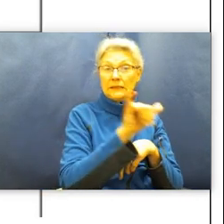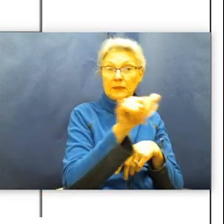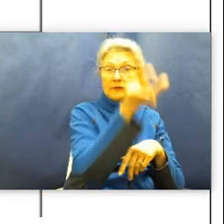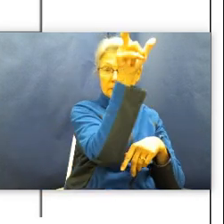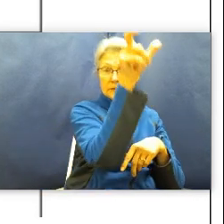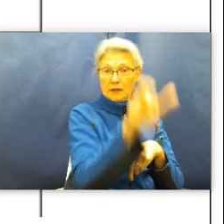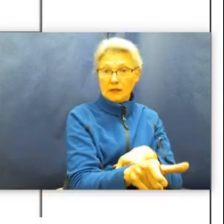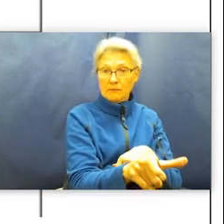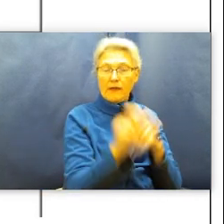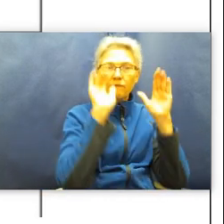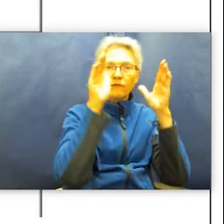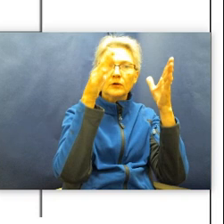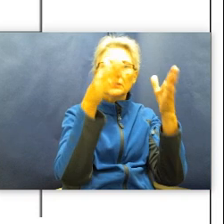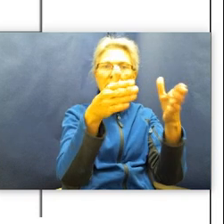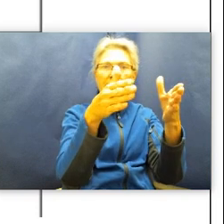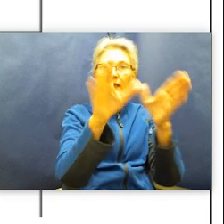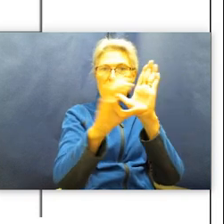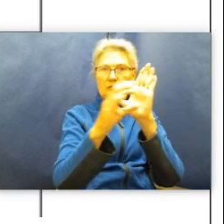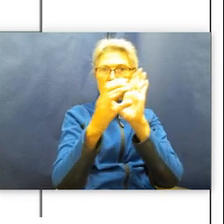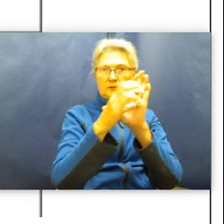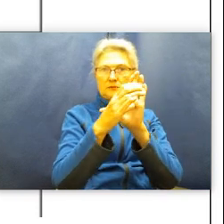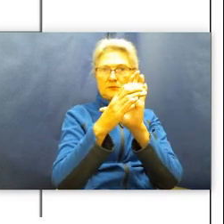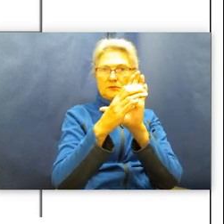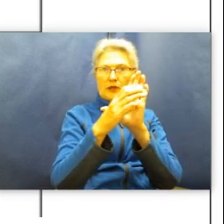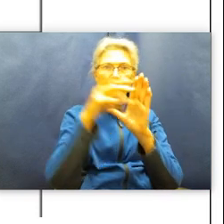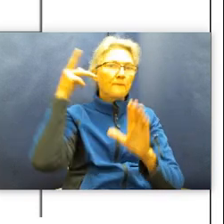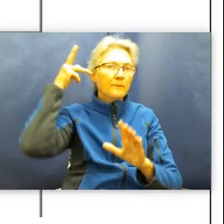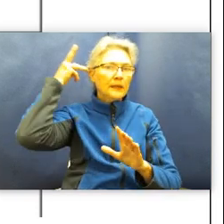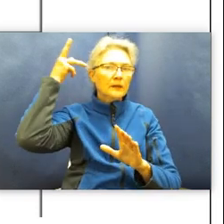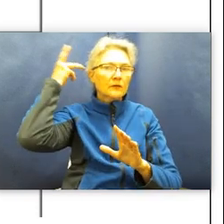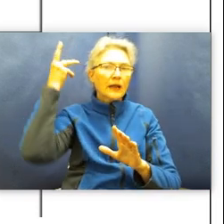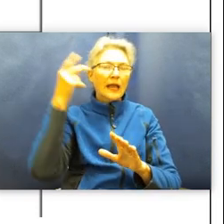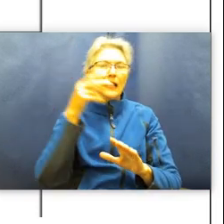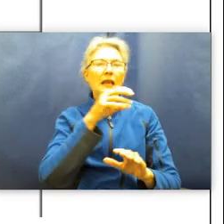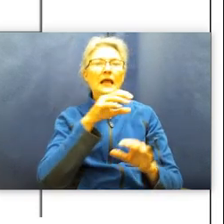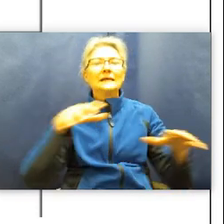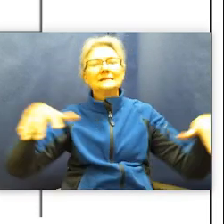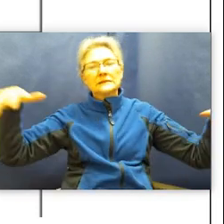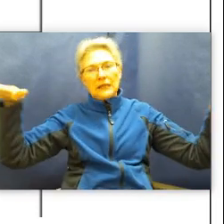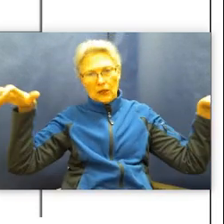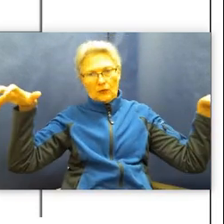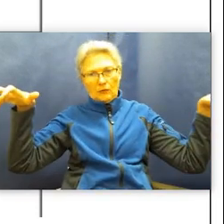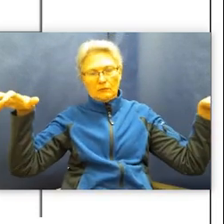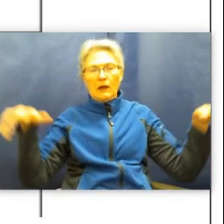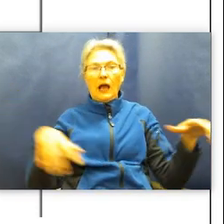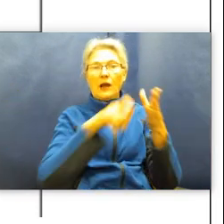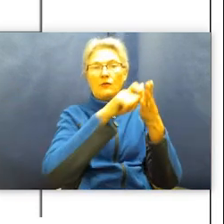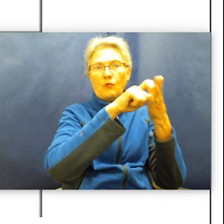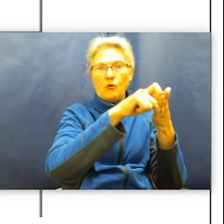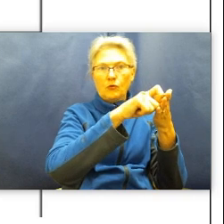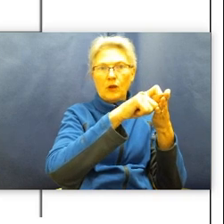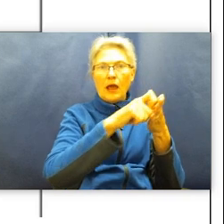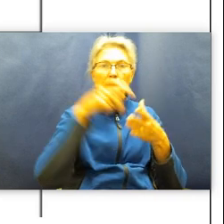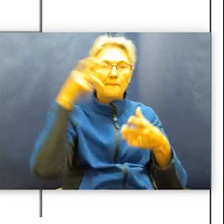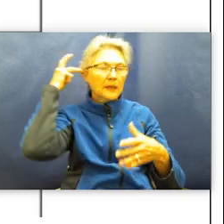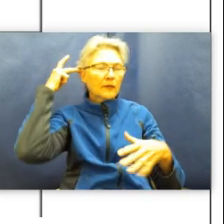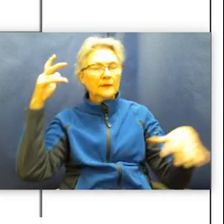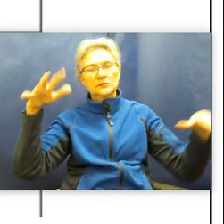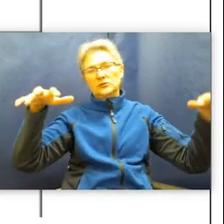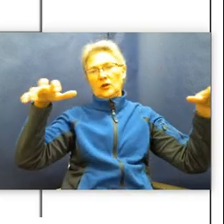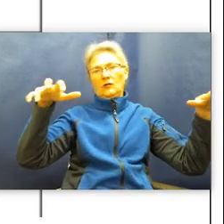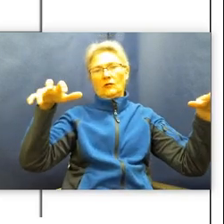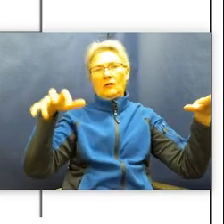I first focused on the characters of Peter and Scarecrow. I jotted down, both Peter and the Scarecrow